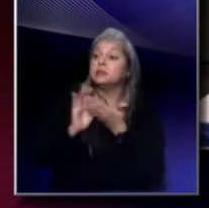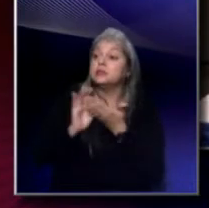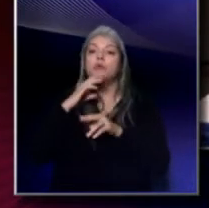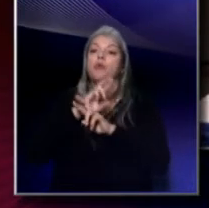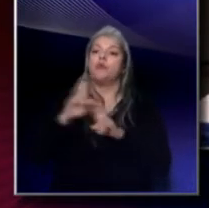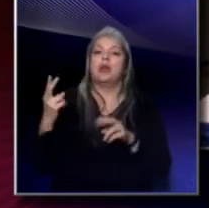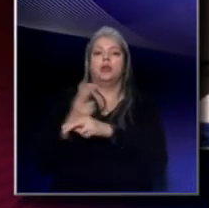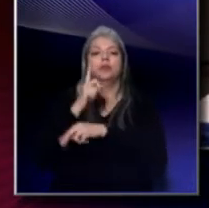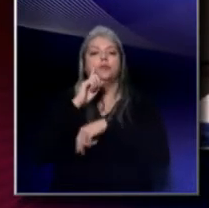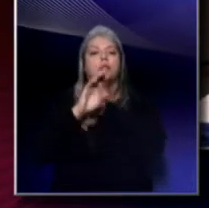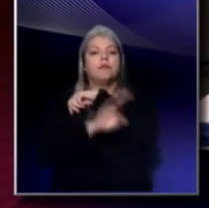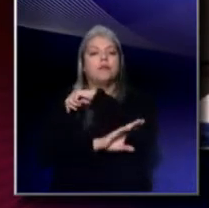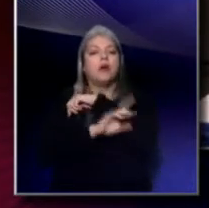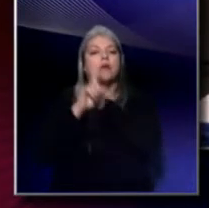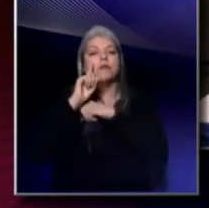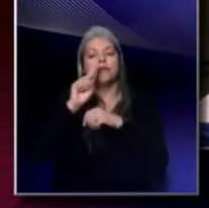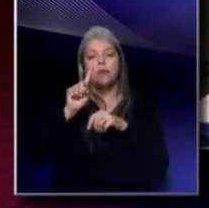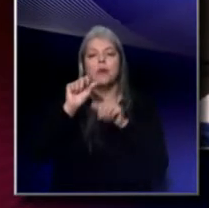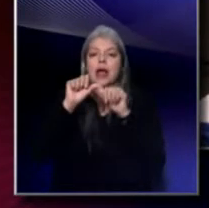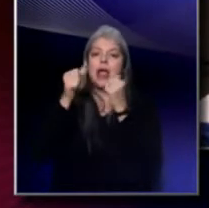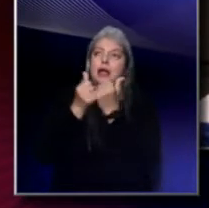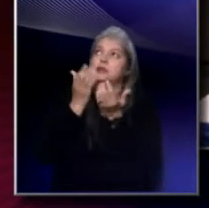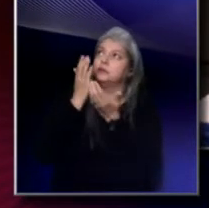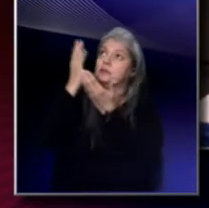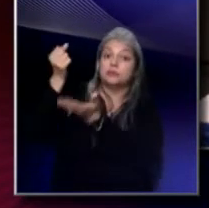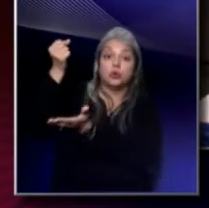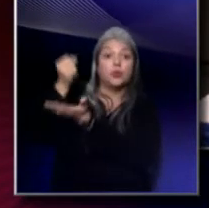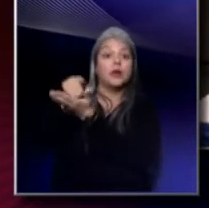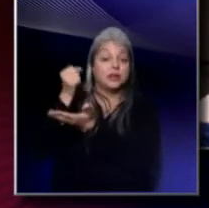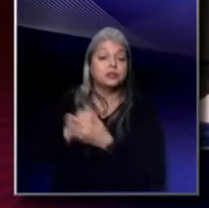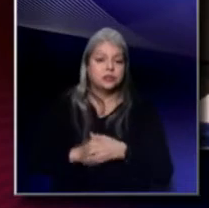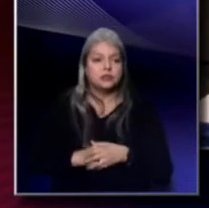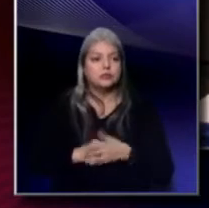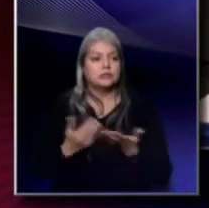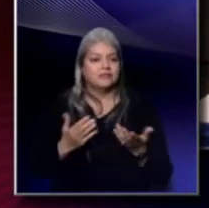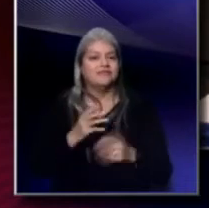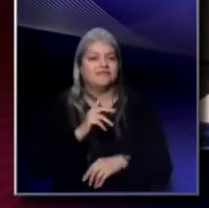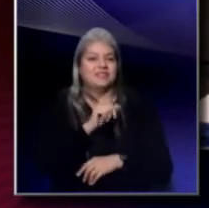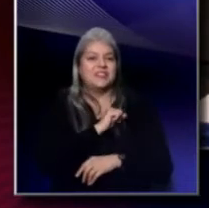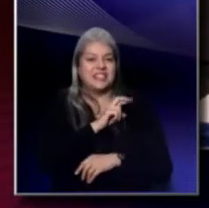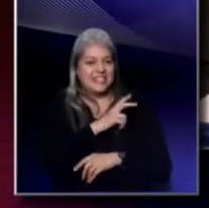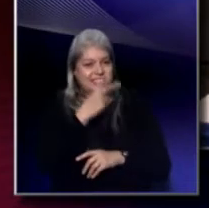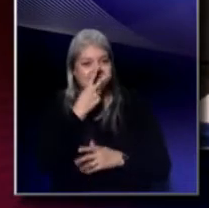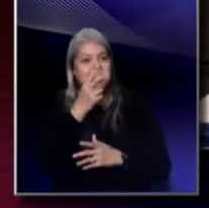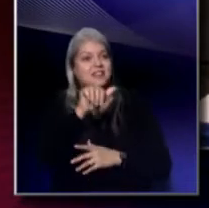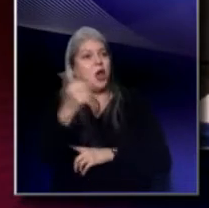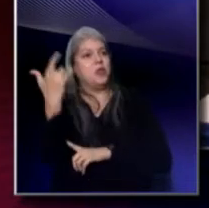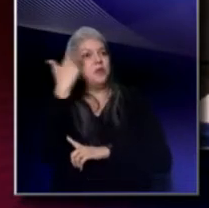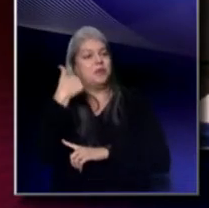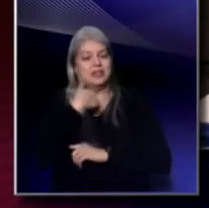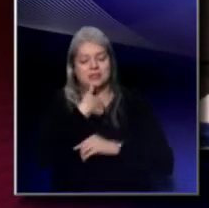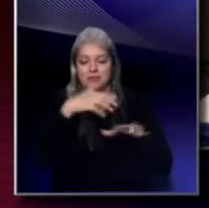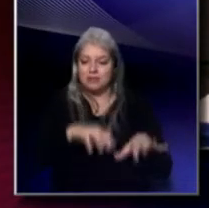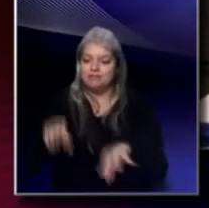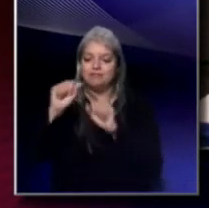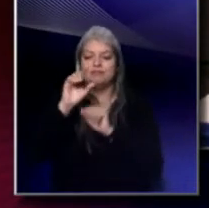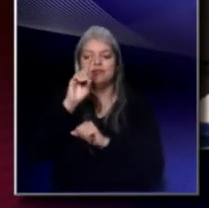so our agency-wide accreditation. Okay, so that's the other reason why we are doing the